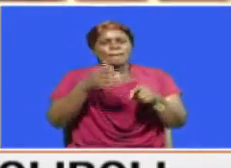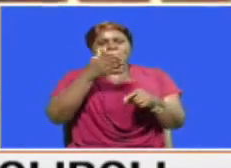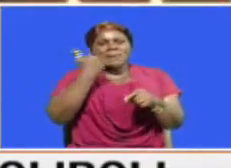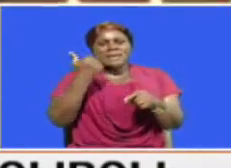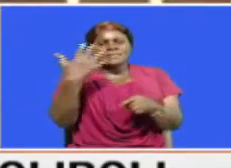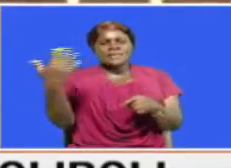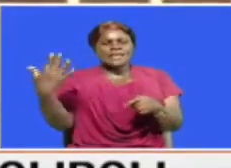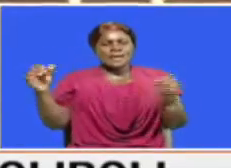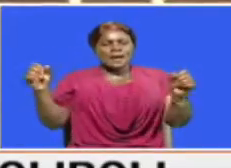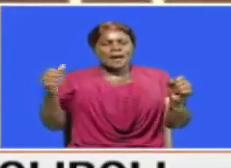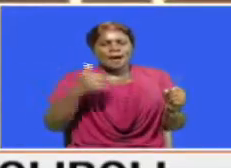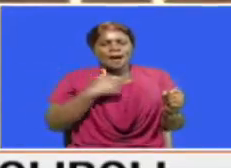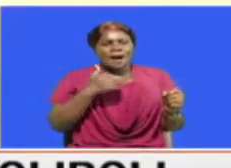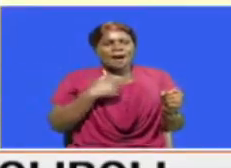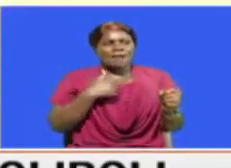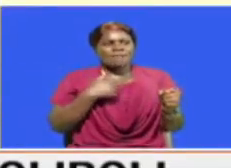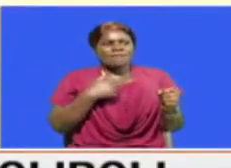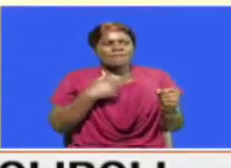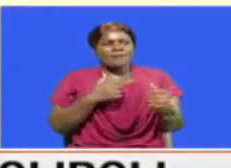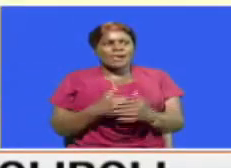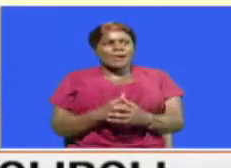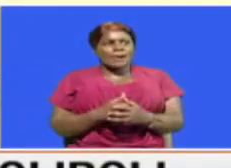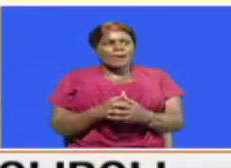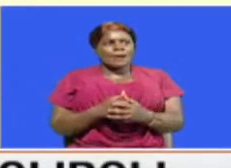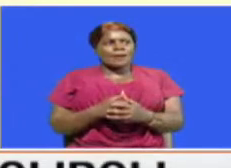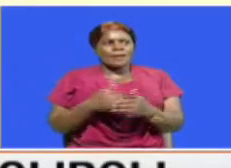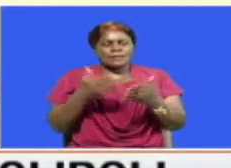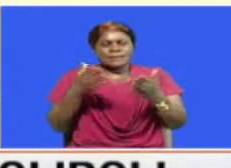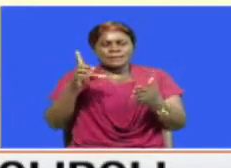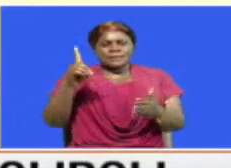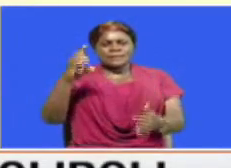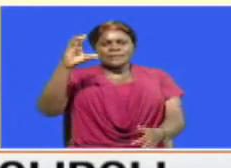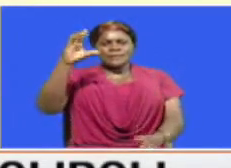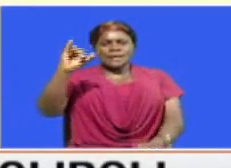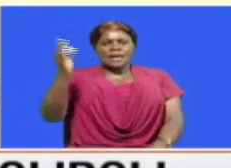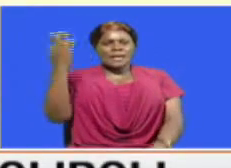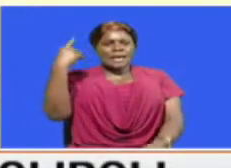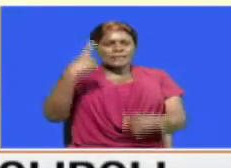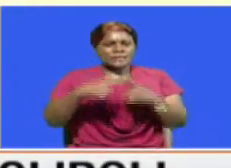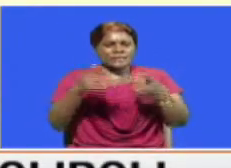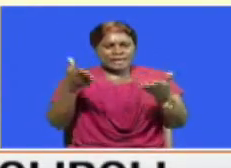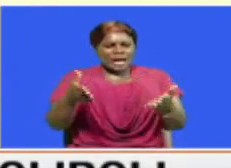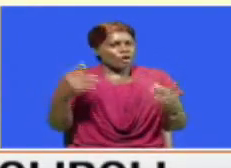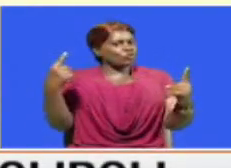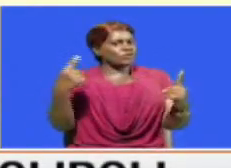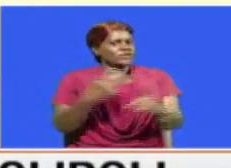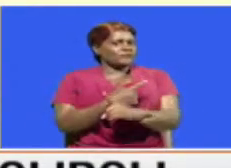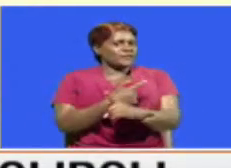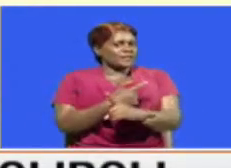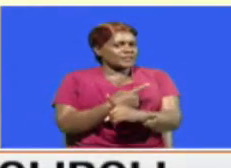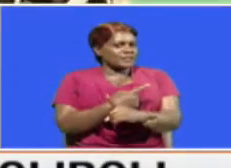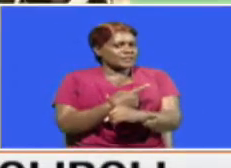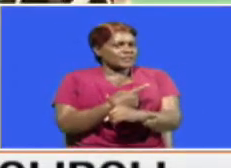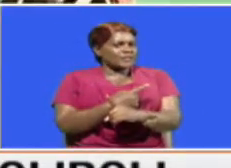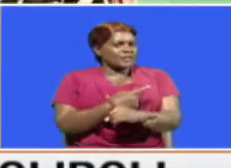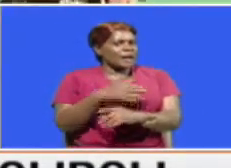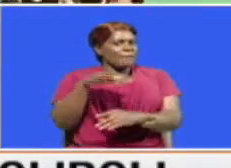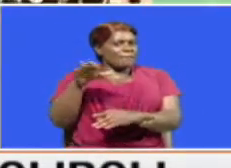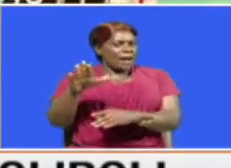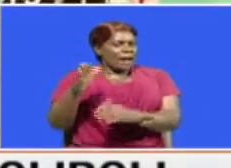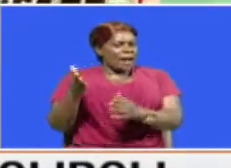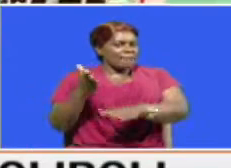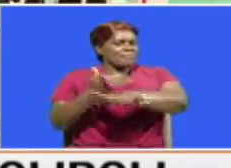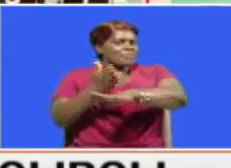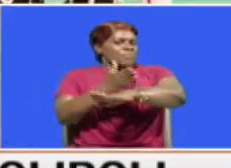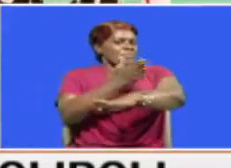teams that we have in the country right now. DCI ambayo tulicheza naye last year sio DCI tumecheza naye leo. They have really